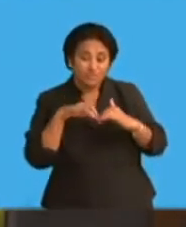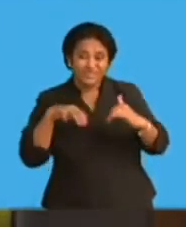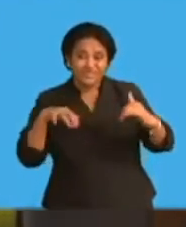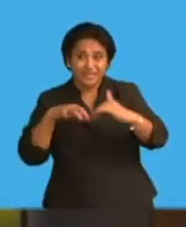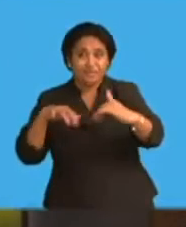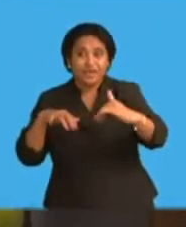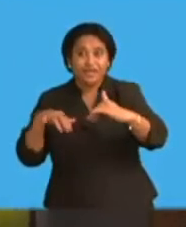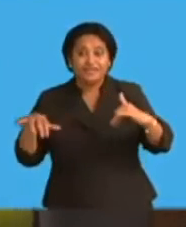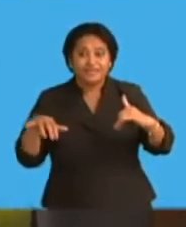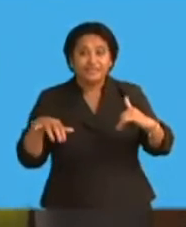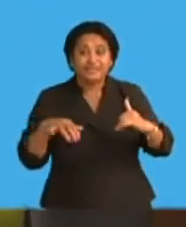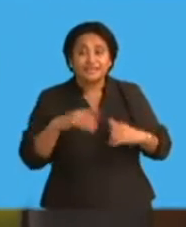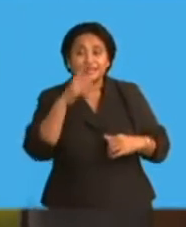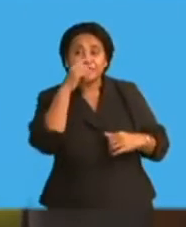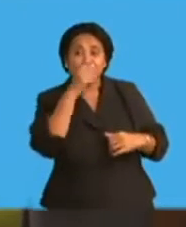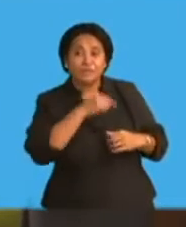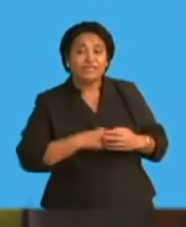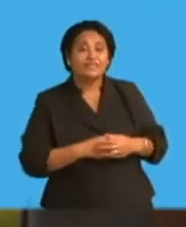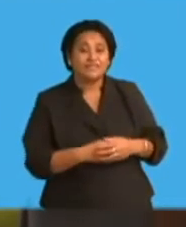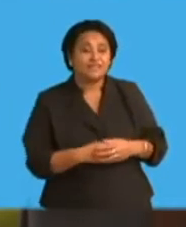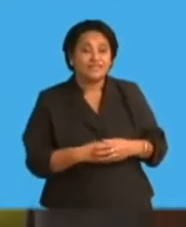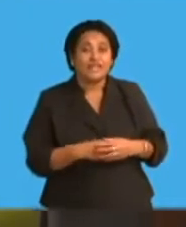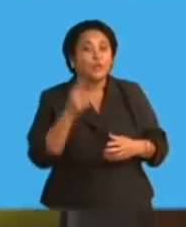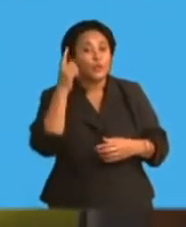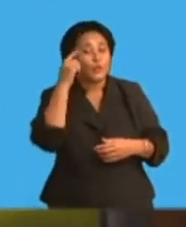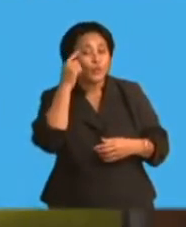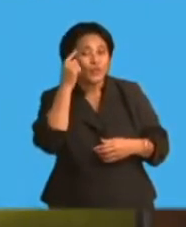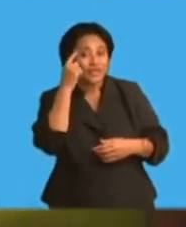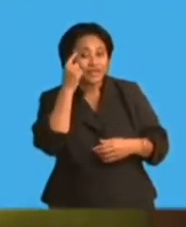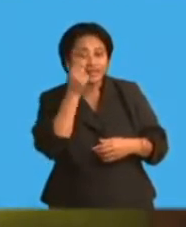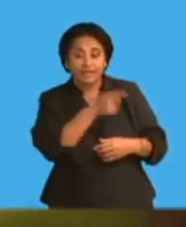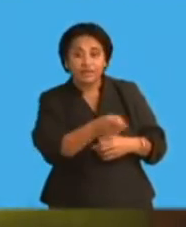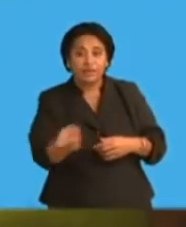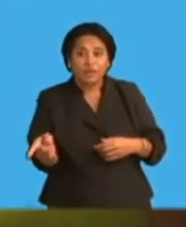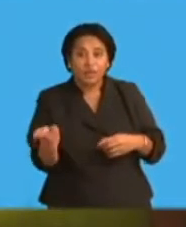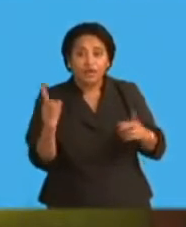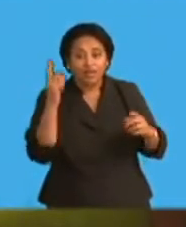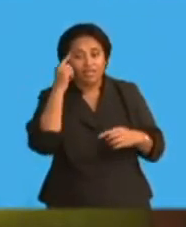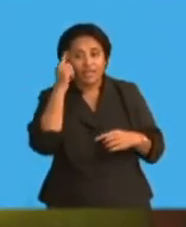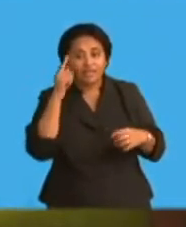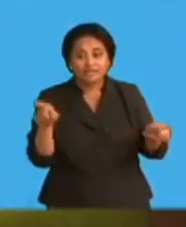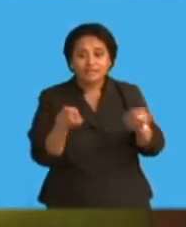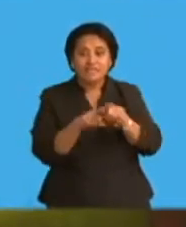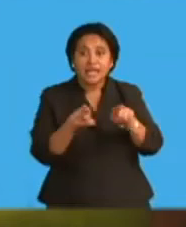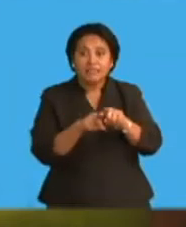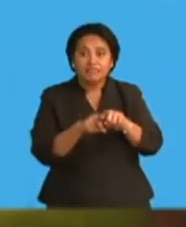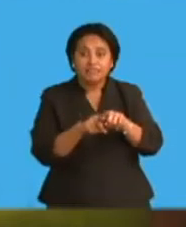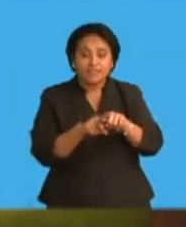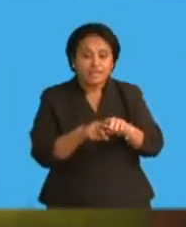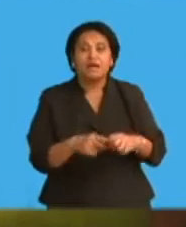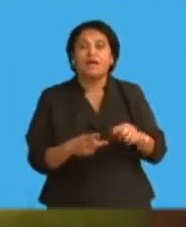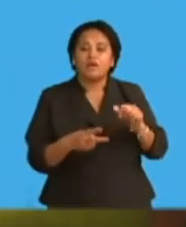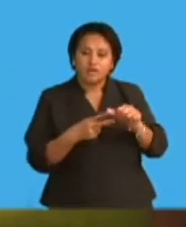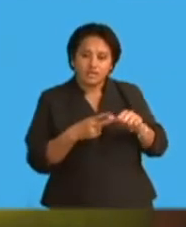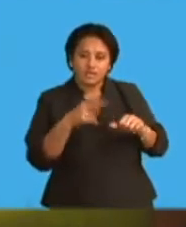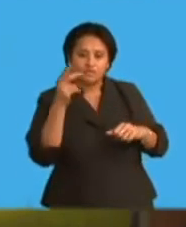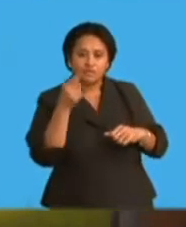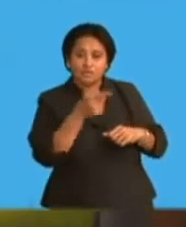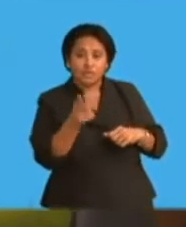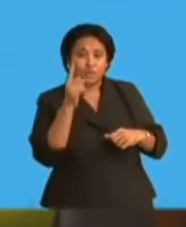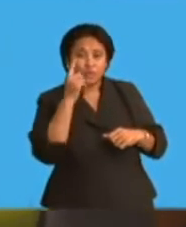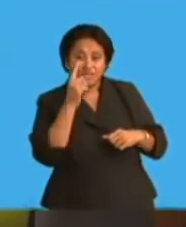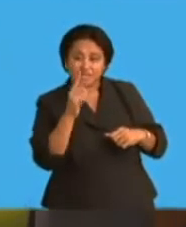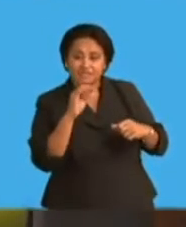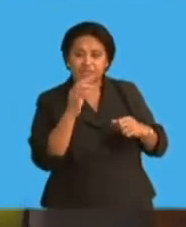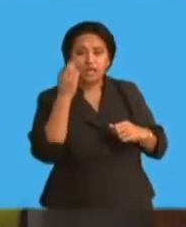you will say that all those people in that ethnic group think alike. But there are also within that group people who are rich. There are people who are poor. There are